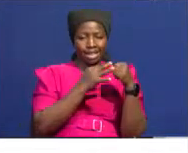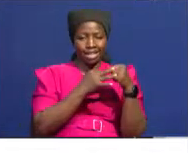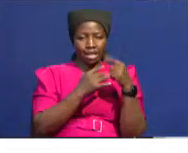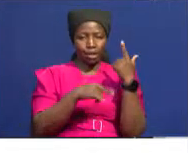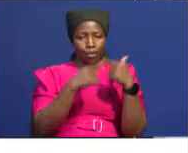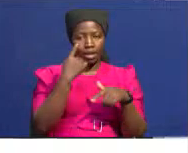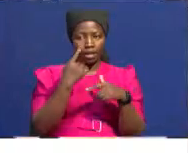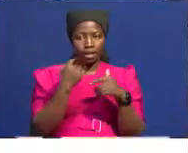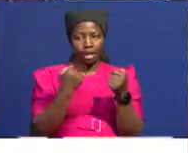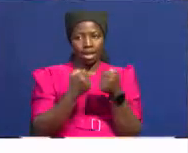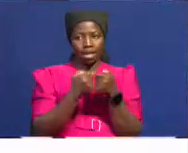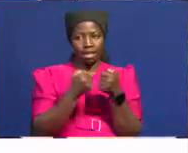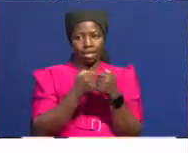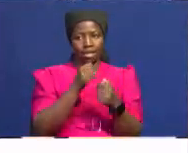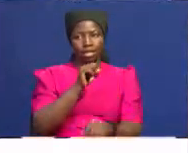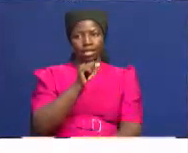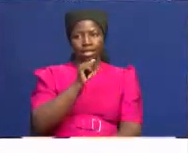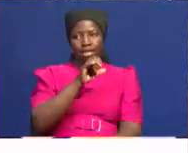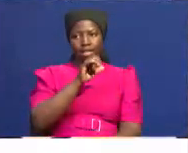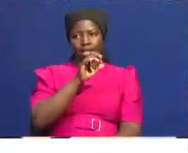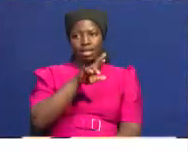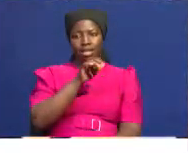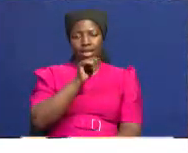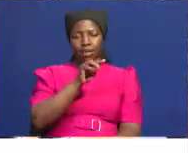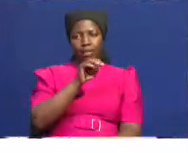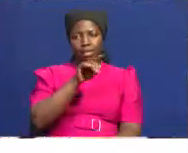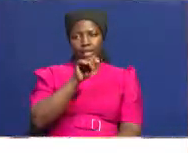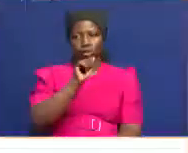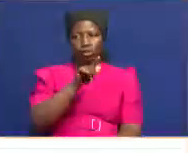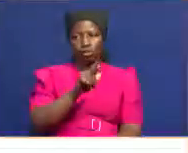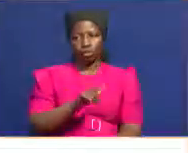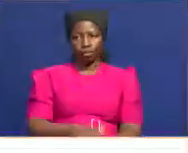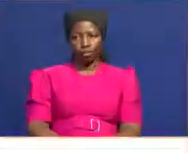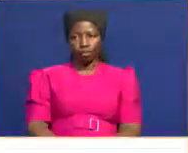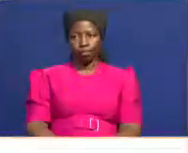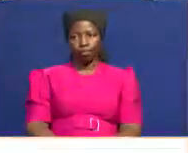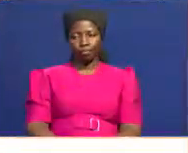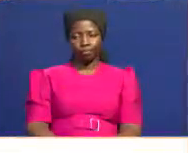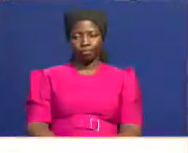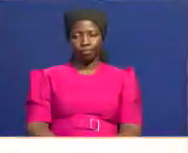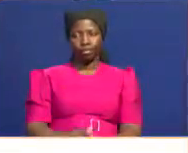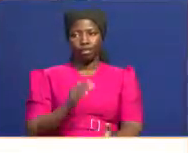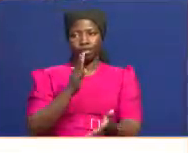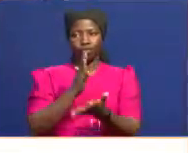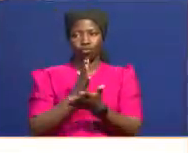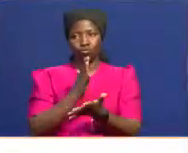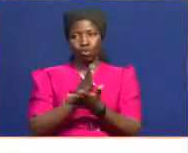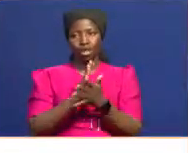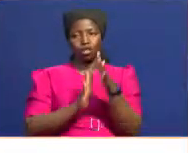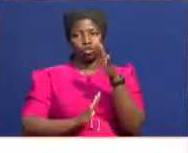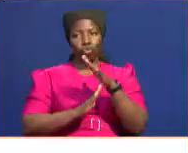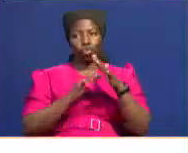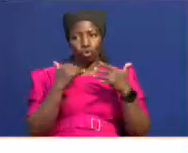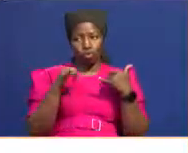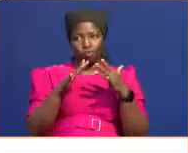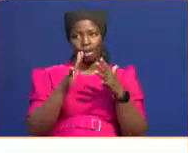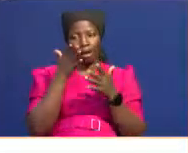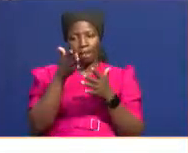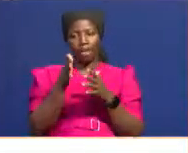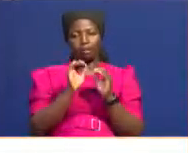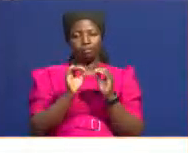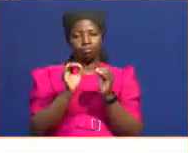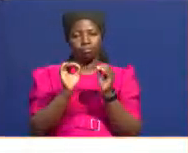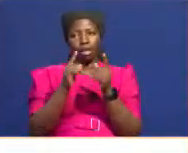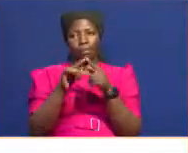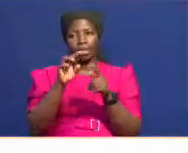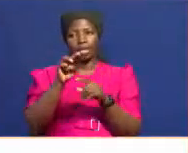action. Setting up Vucevic, he got it. Despite of the absence of key player Jimmy Balta, Miami